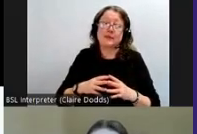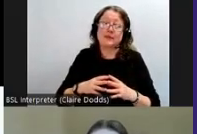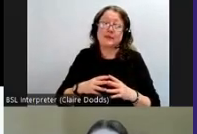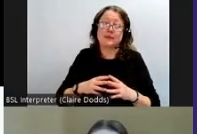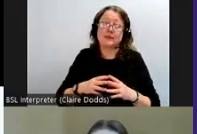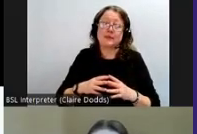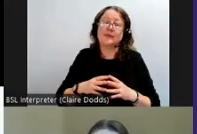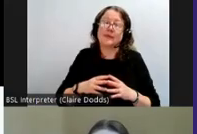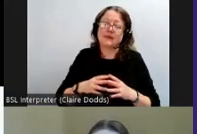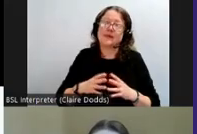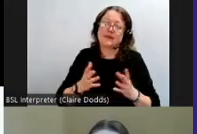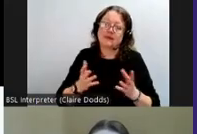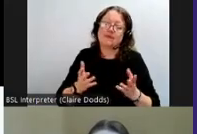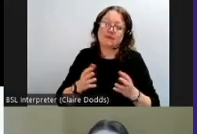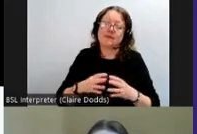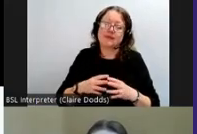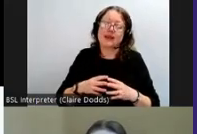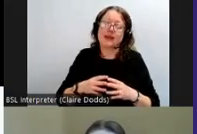yeah,